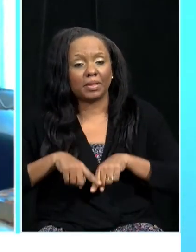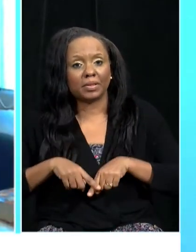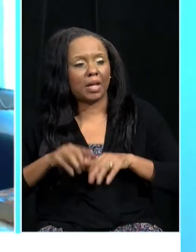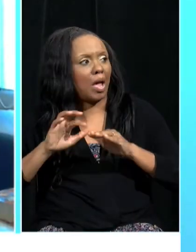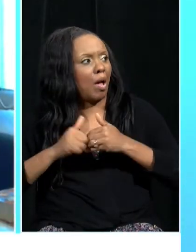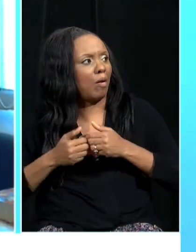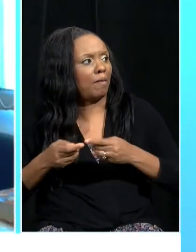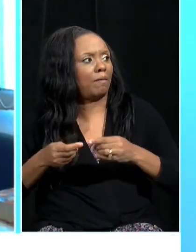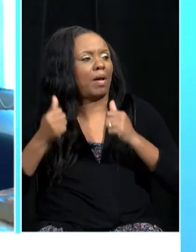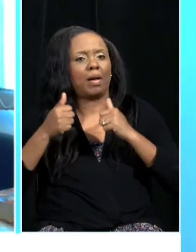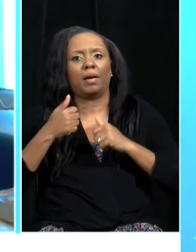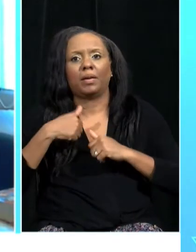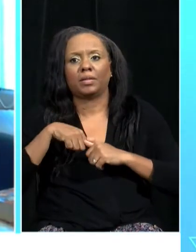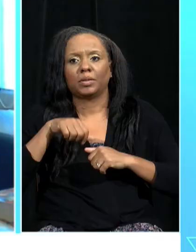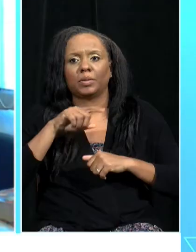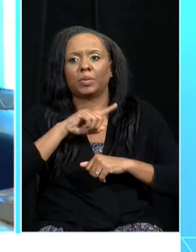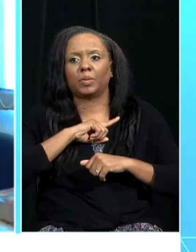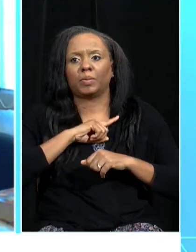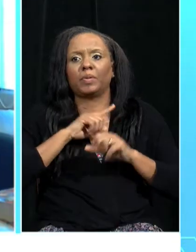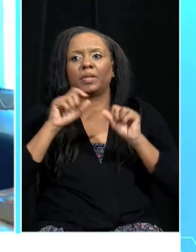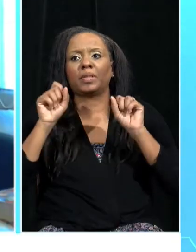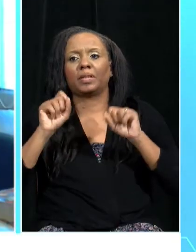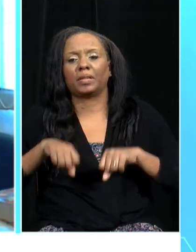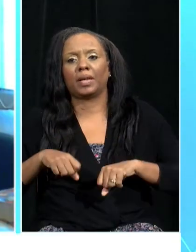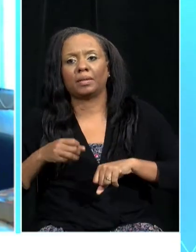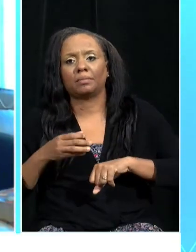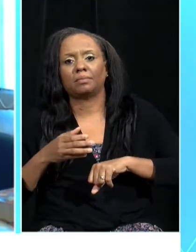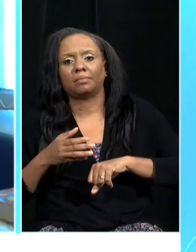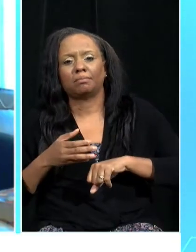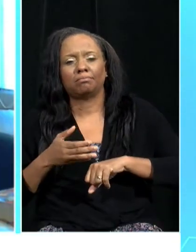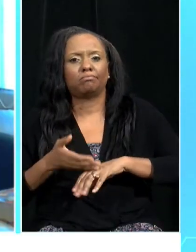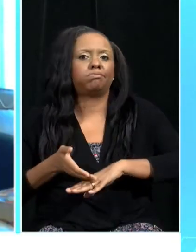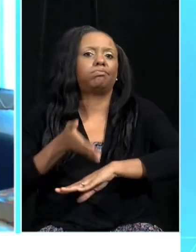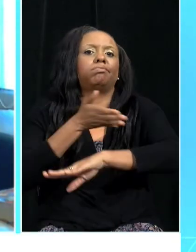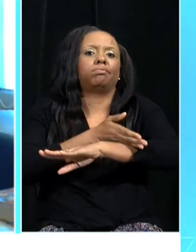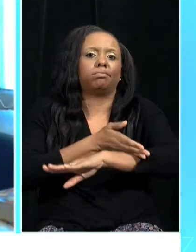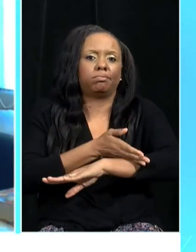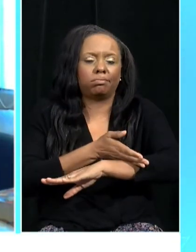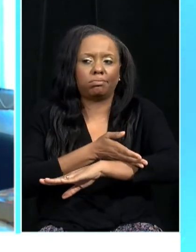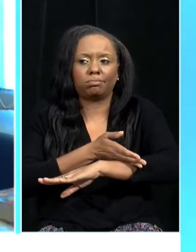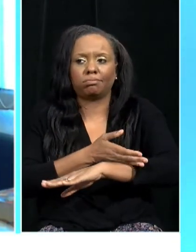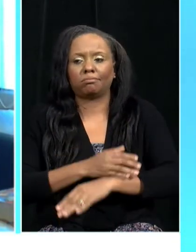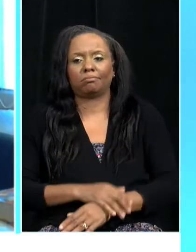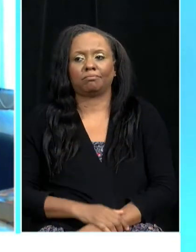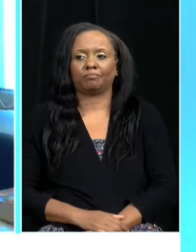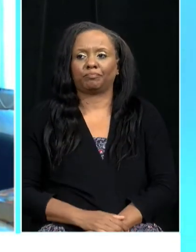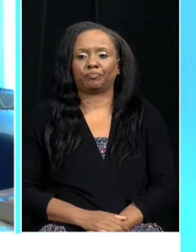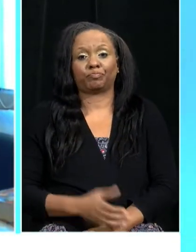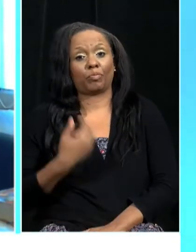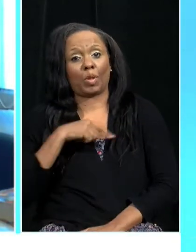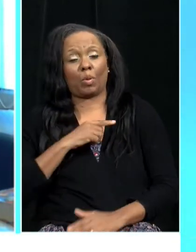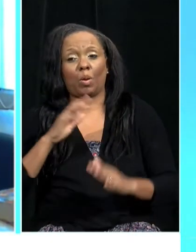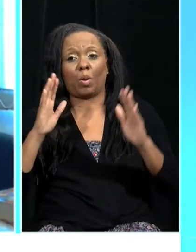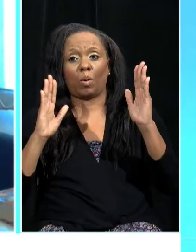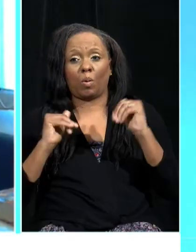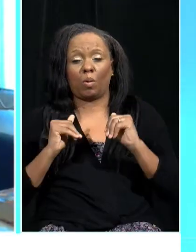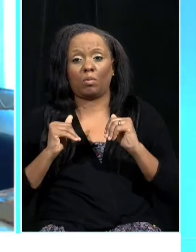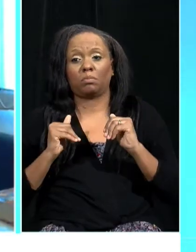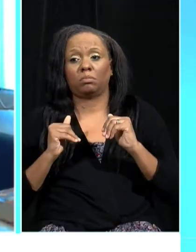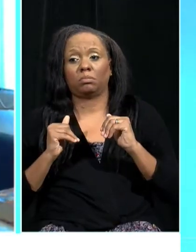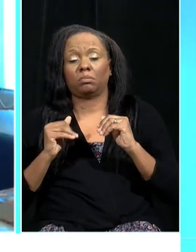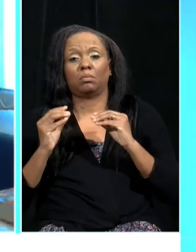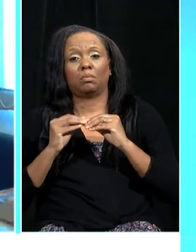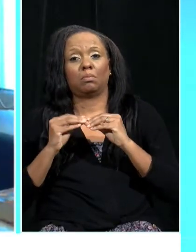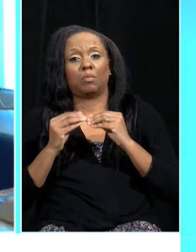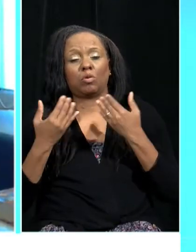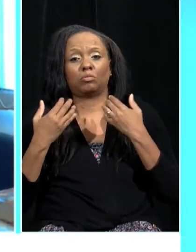about uh, hoping that the travel industry remains robust,